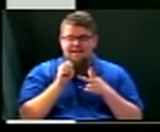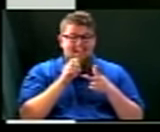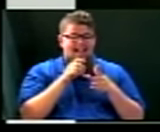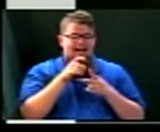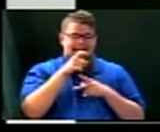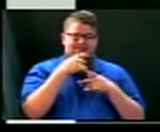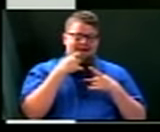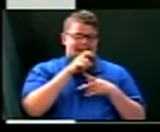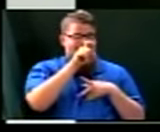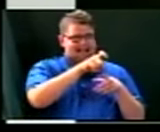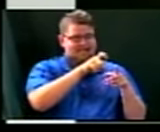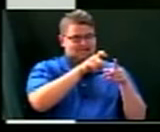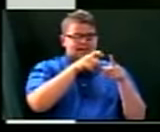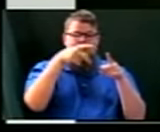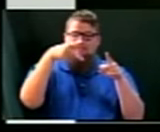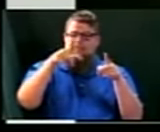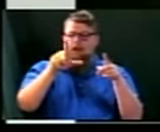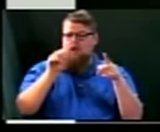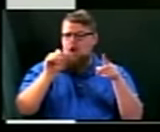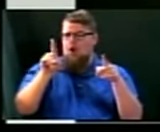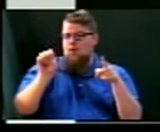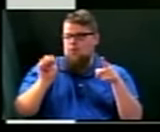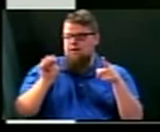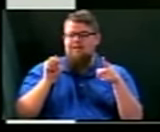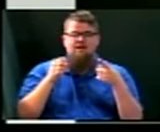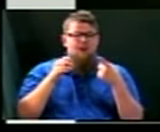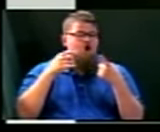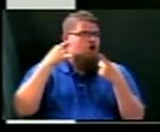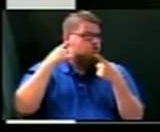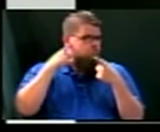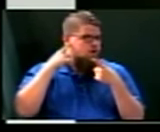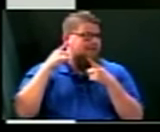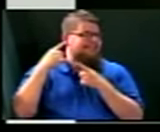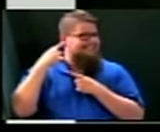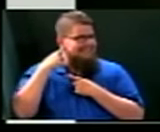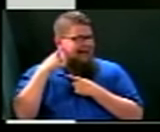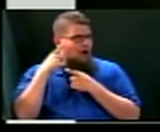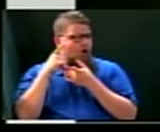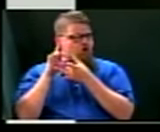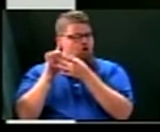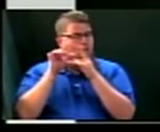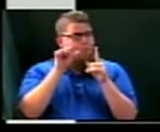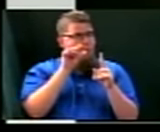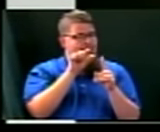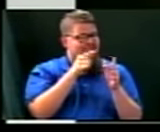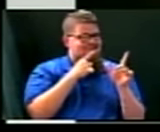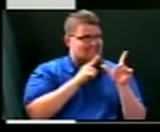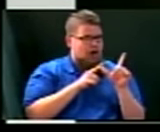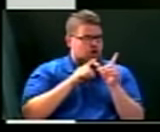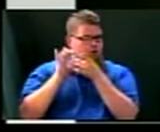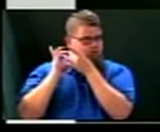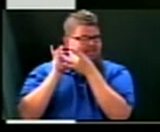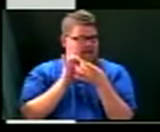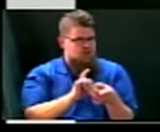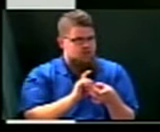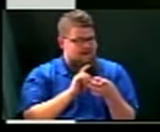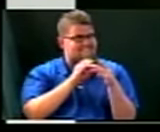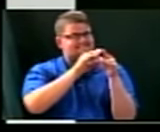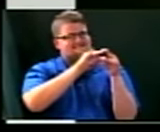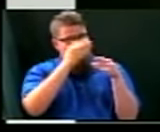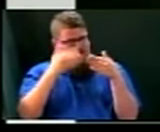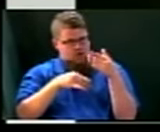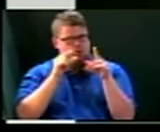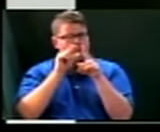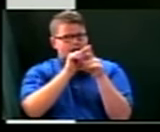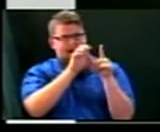X and they used appropriate letter sound relationships to finish the word explode. However,